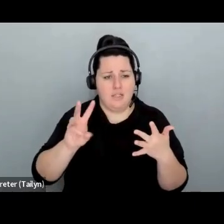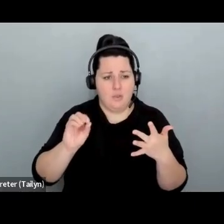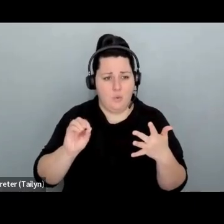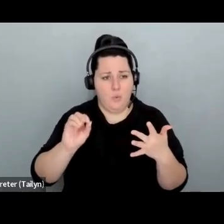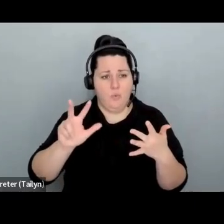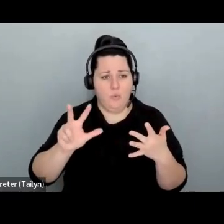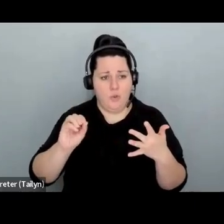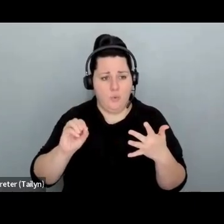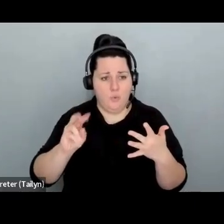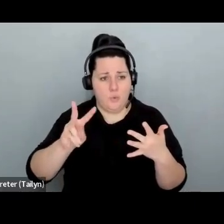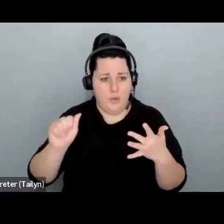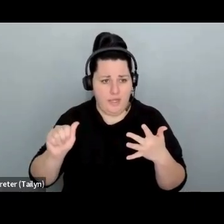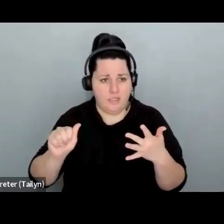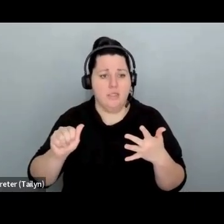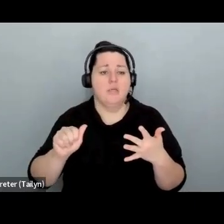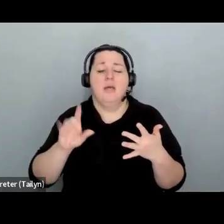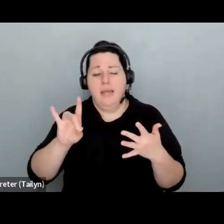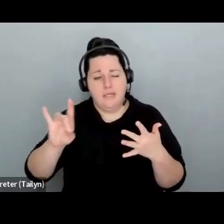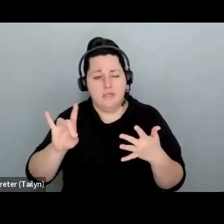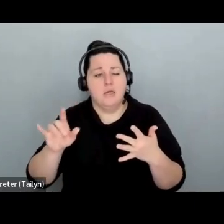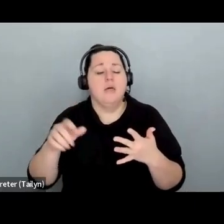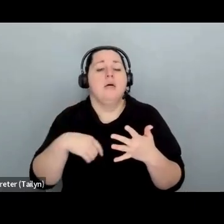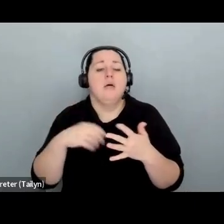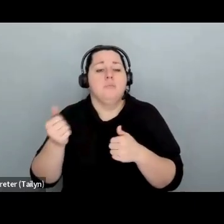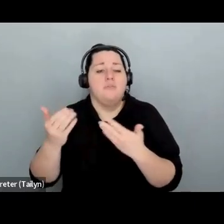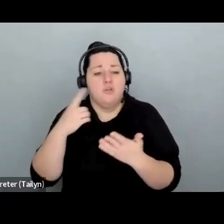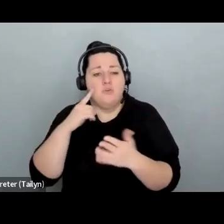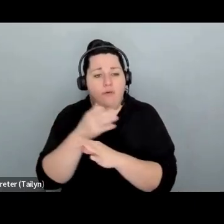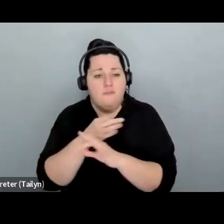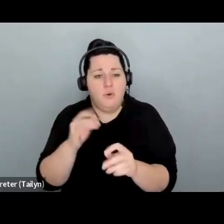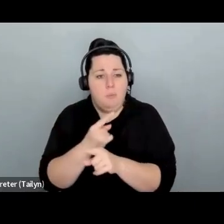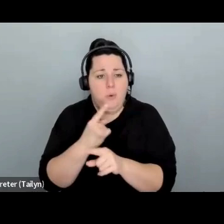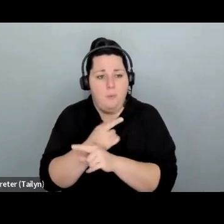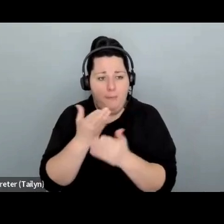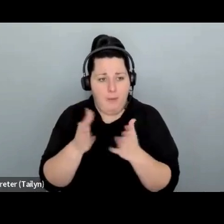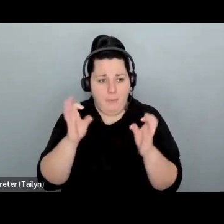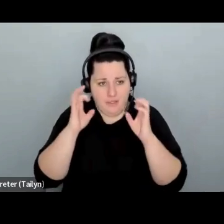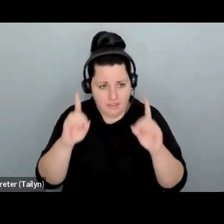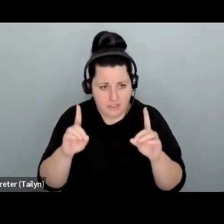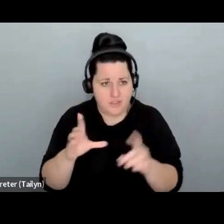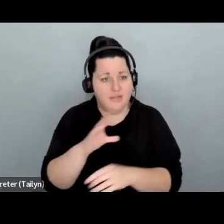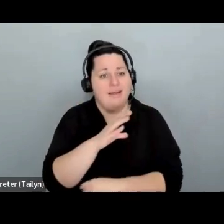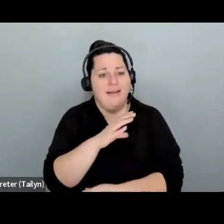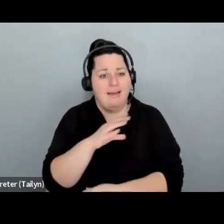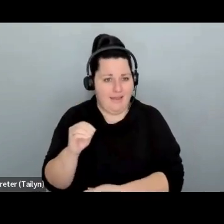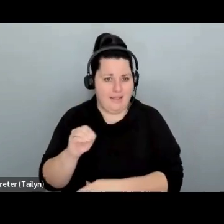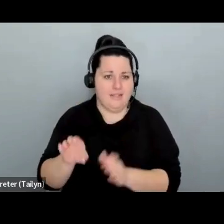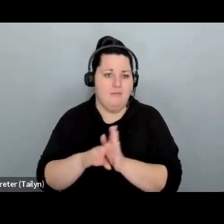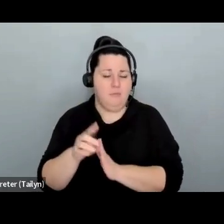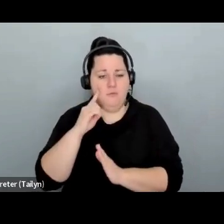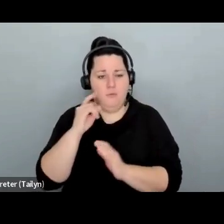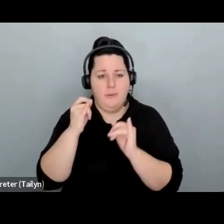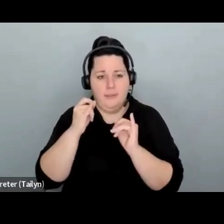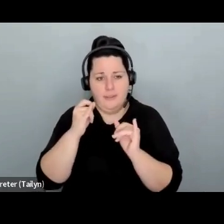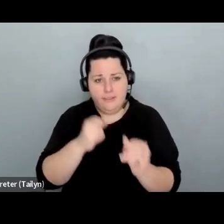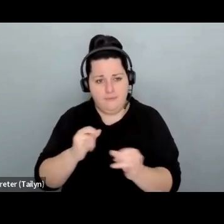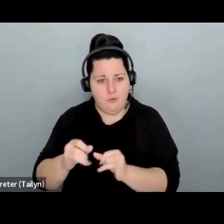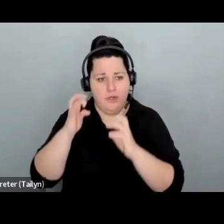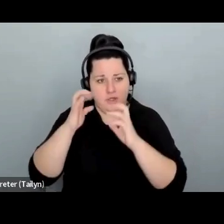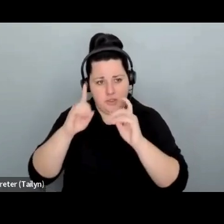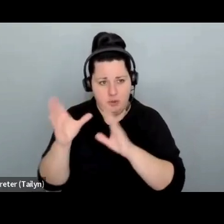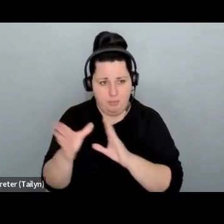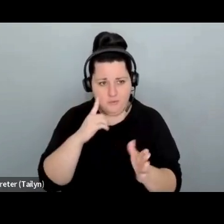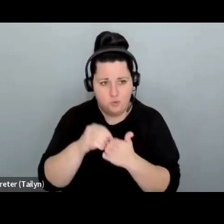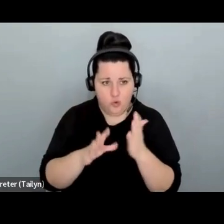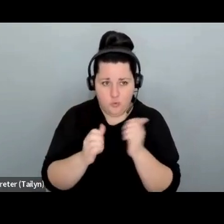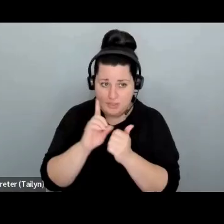6A-6.03022, Provision of Free Appropriate Public Education and Development of Individual Educational Plans for Students with